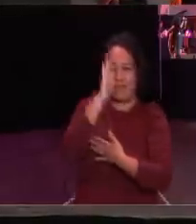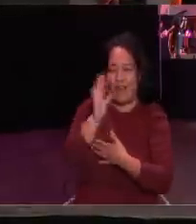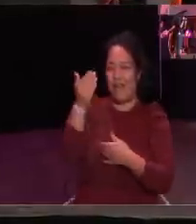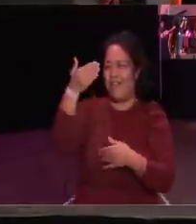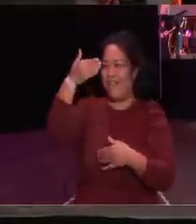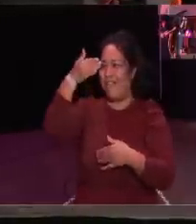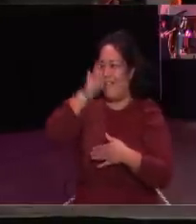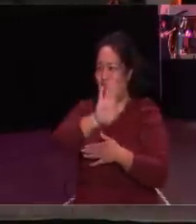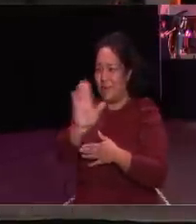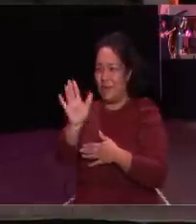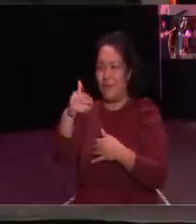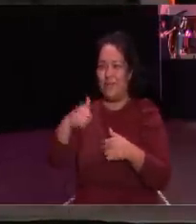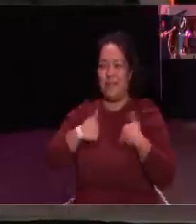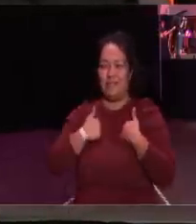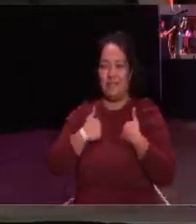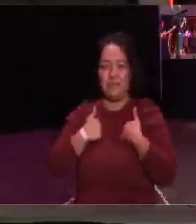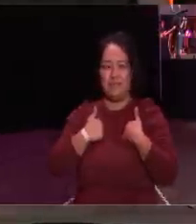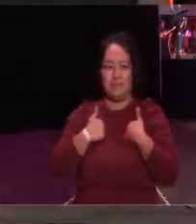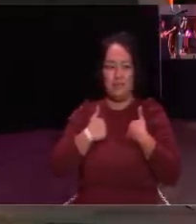life.